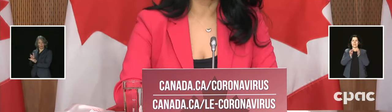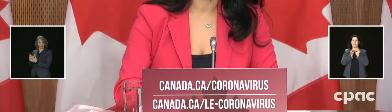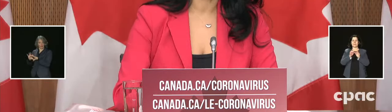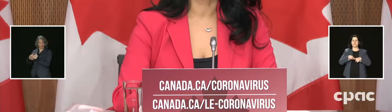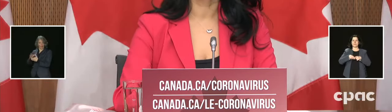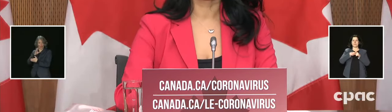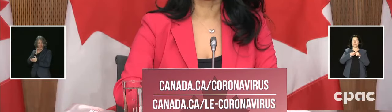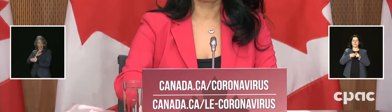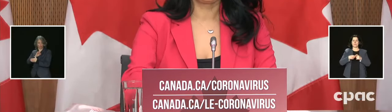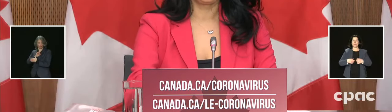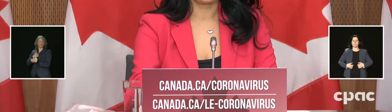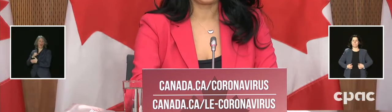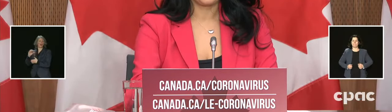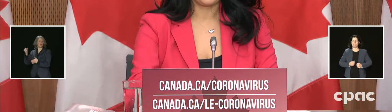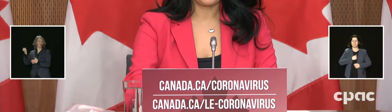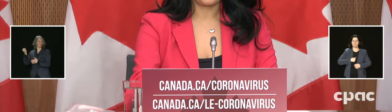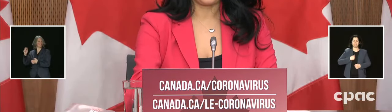one follow-up.